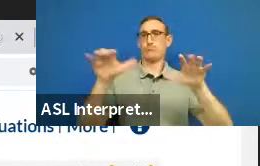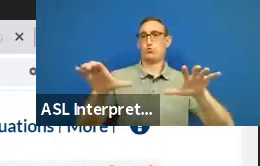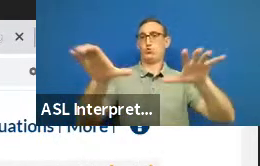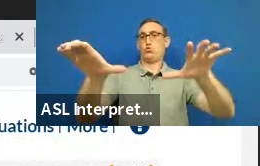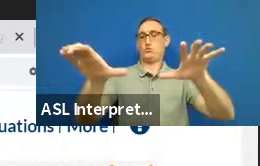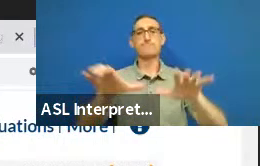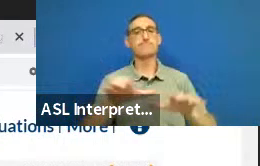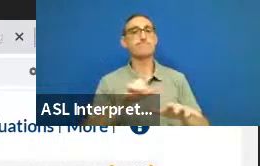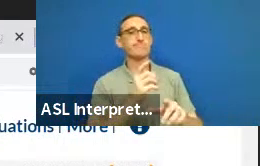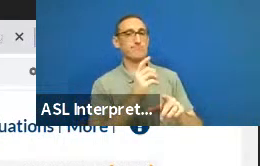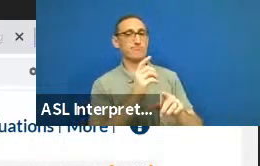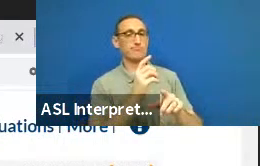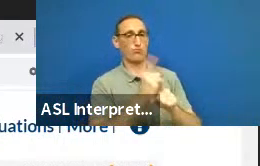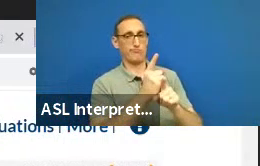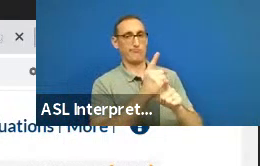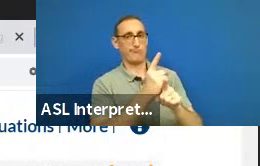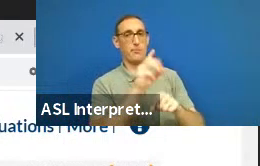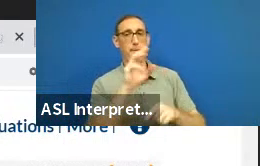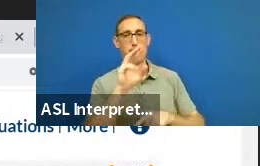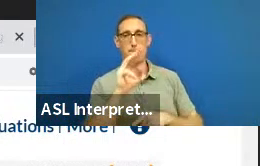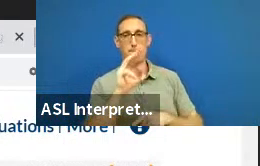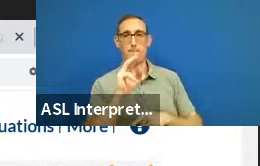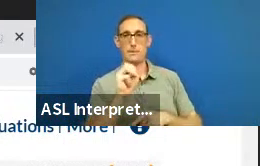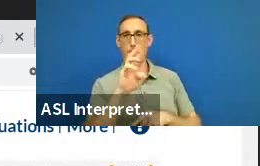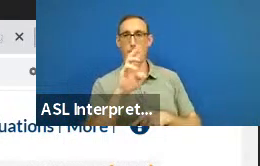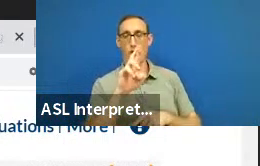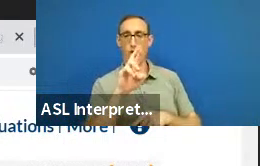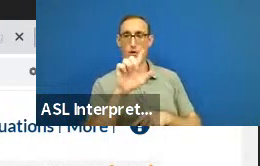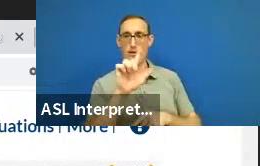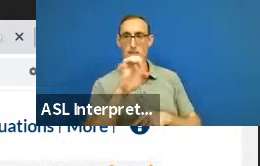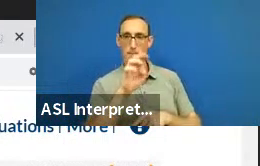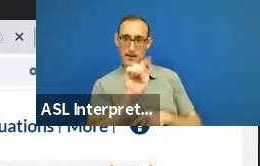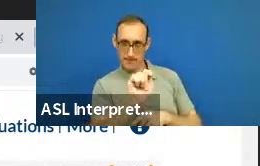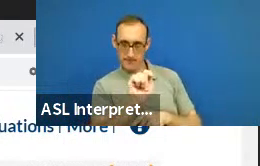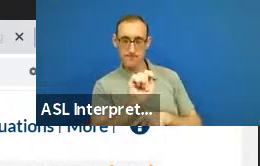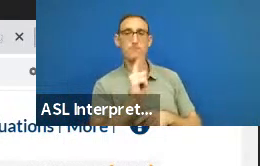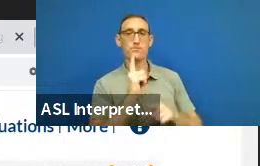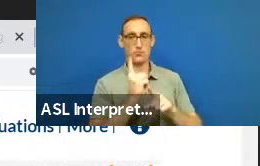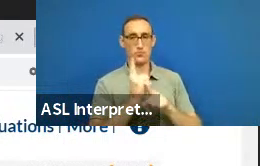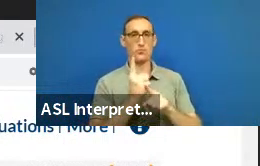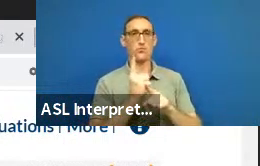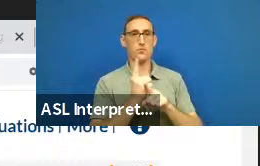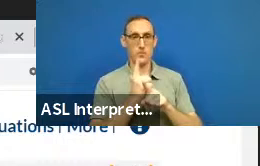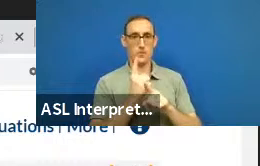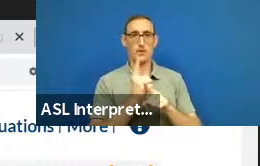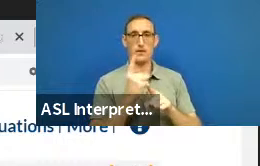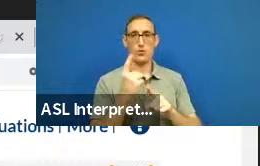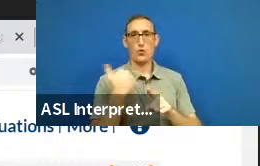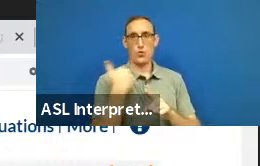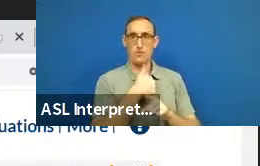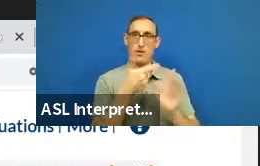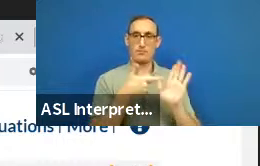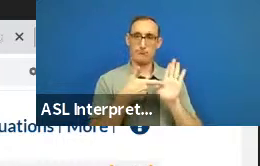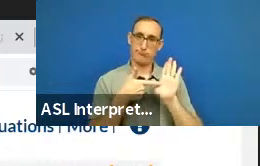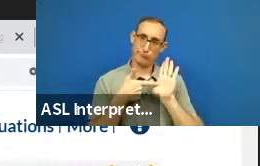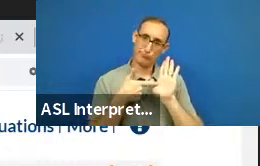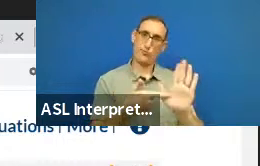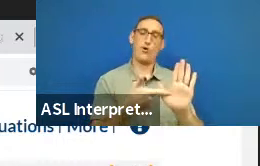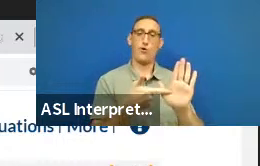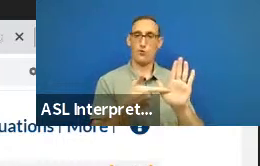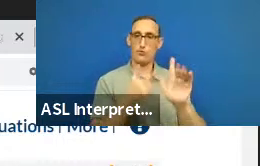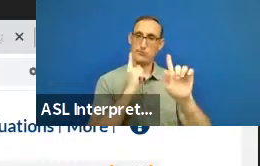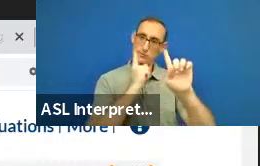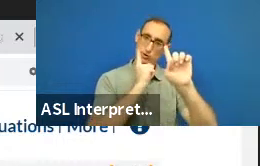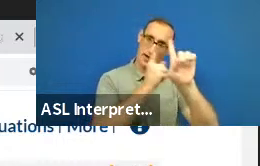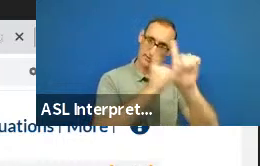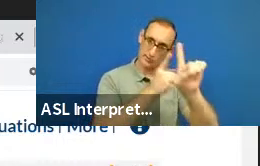Right, so they're asking for objectives and strategies or actions. And that's basically what